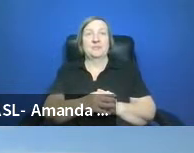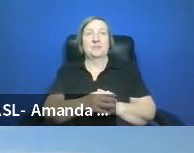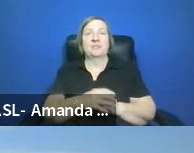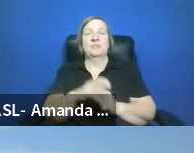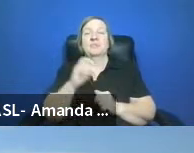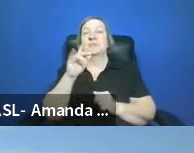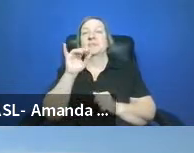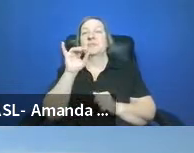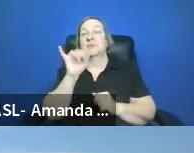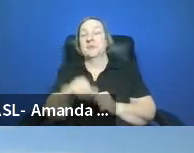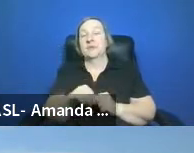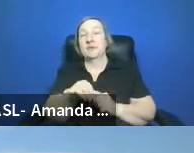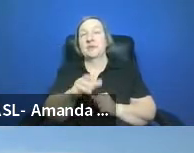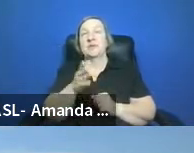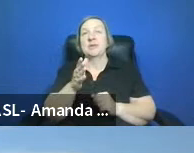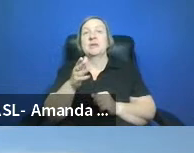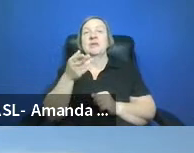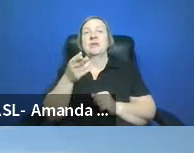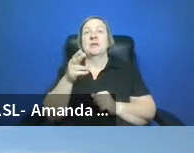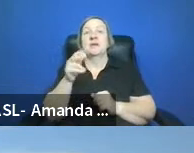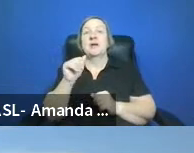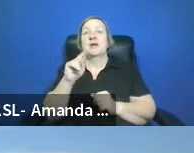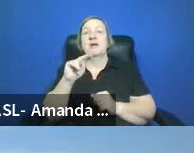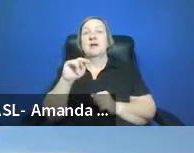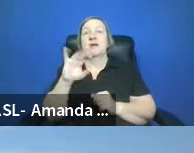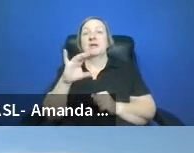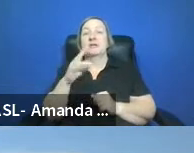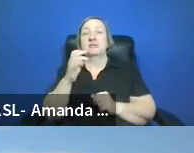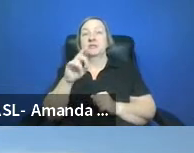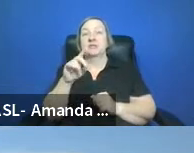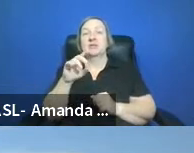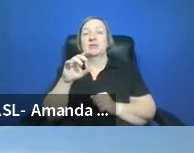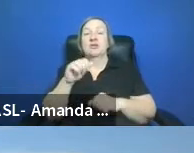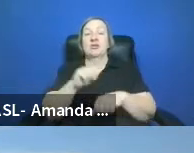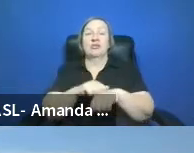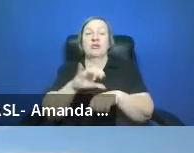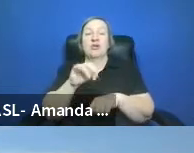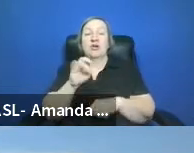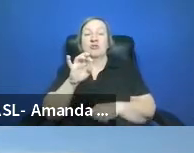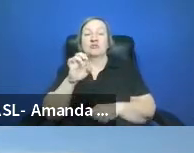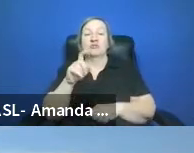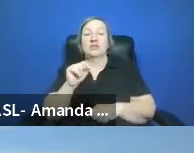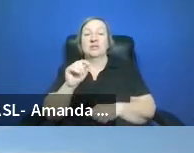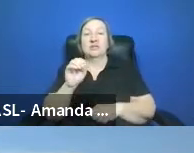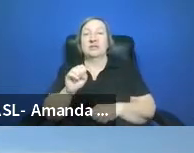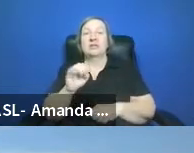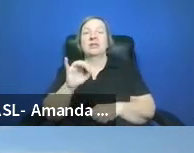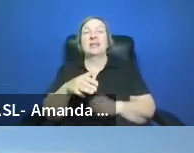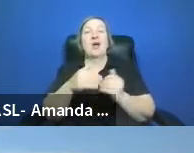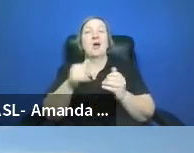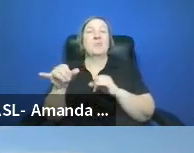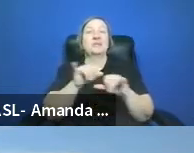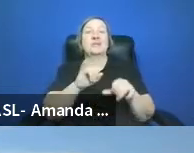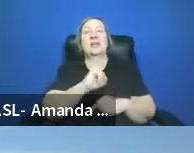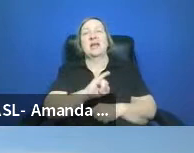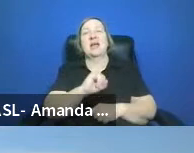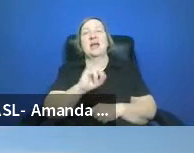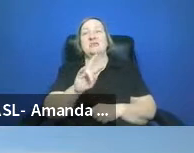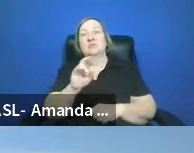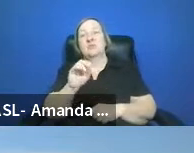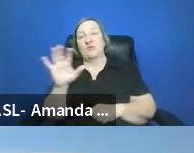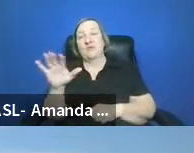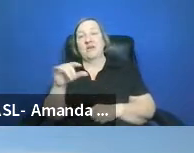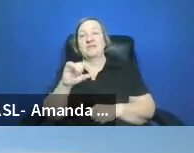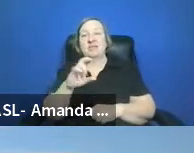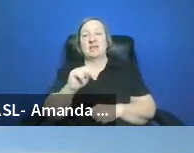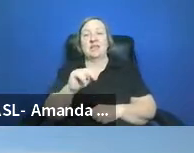Okay, so this is a haunched concrete beam. This would be very similar to what the I-205 bridge is, the Glenn